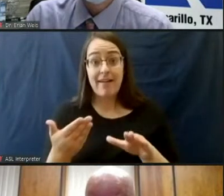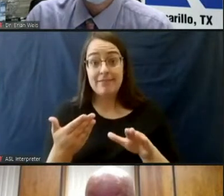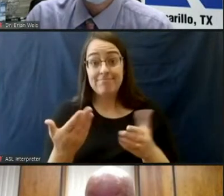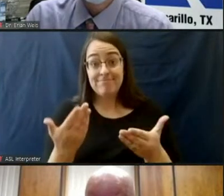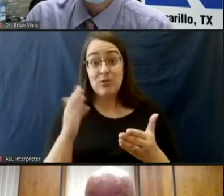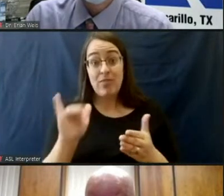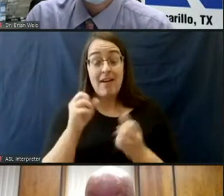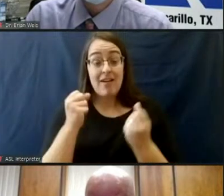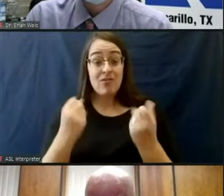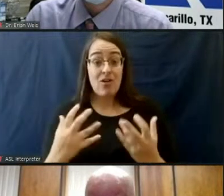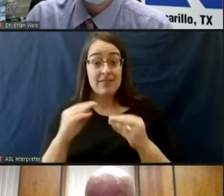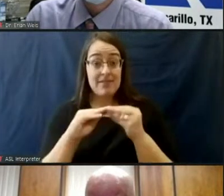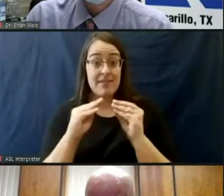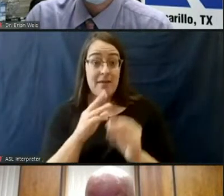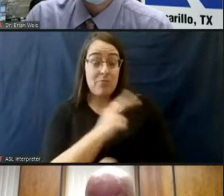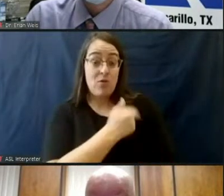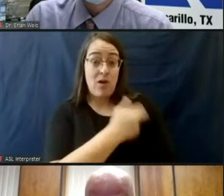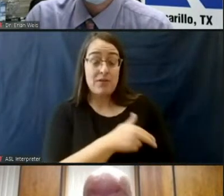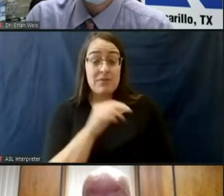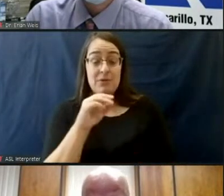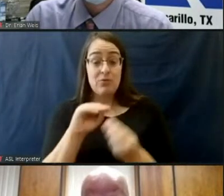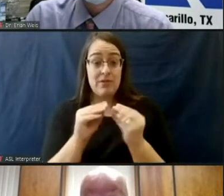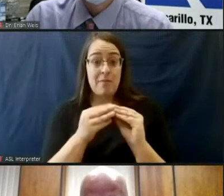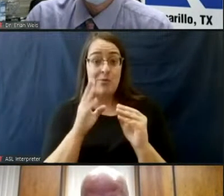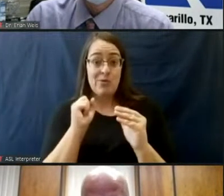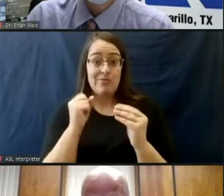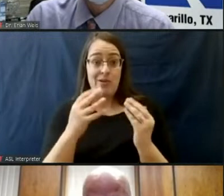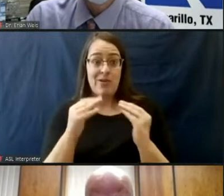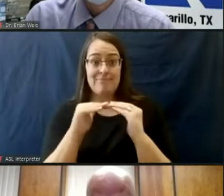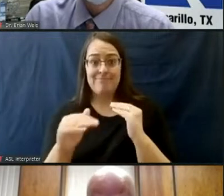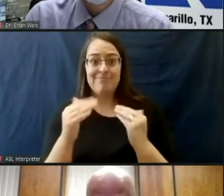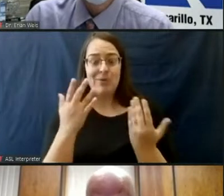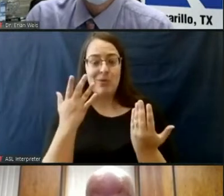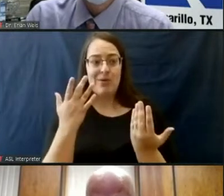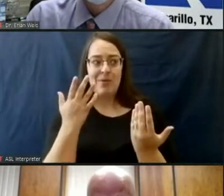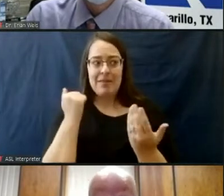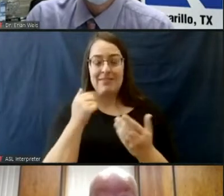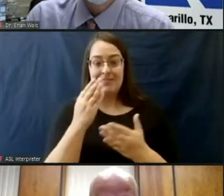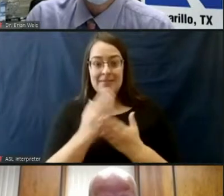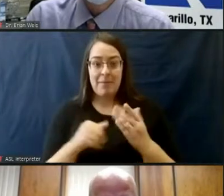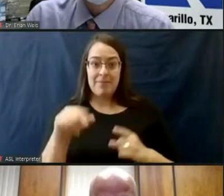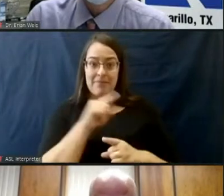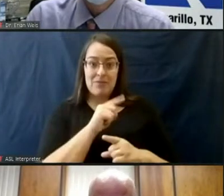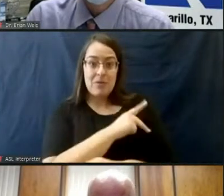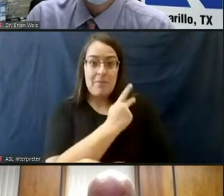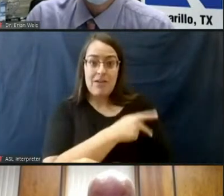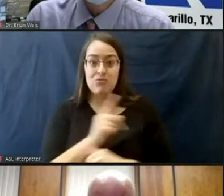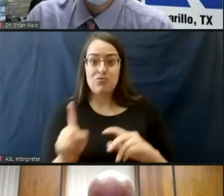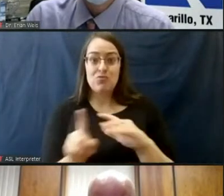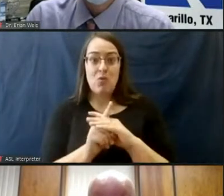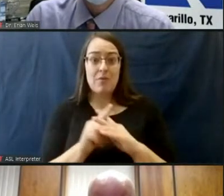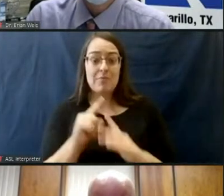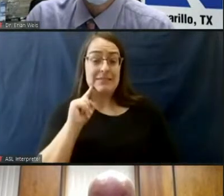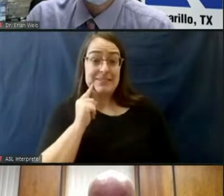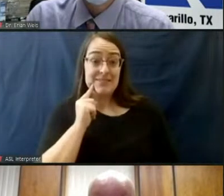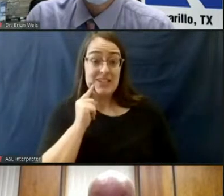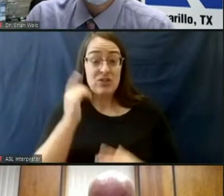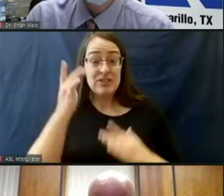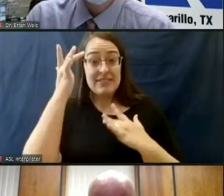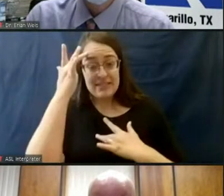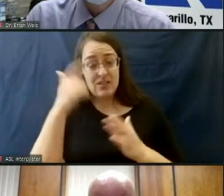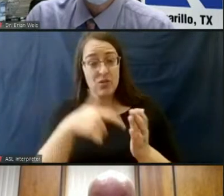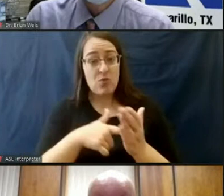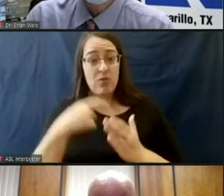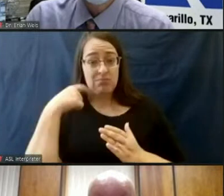those patients that are coming into the hospital that have severe disease that require the ventilator, it is not an uncommon scenario for those patients